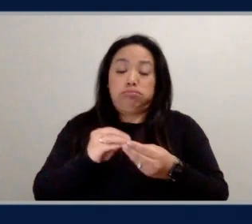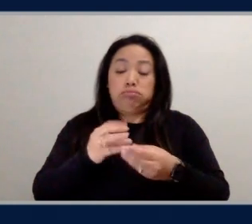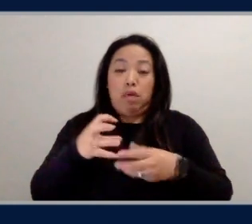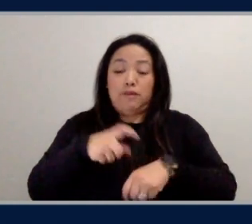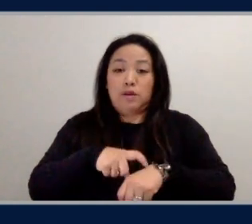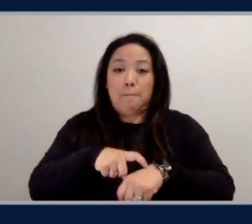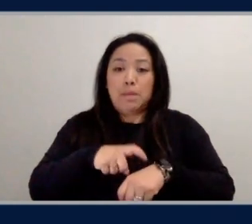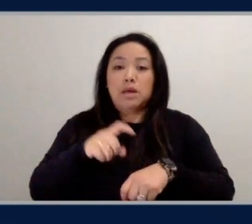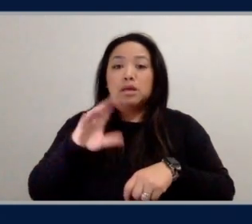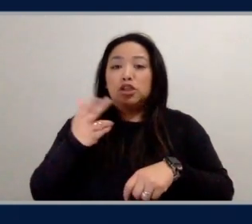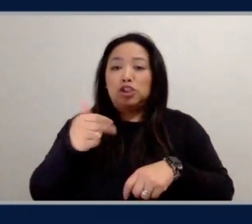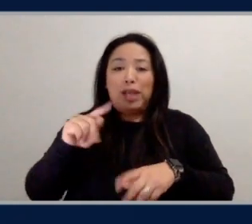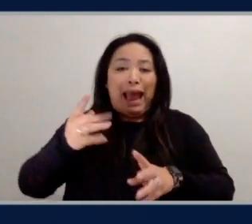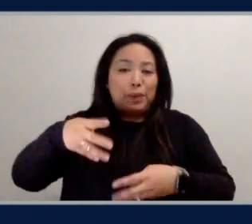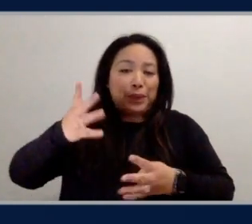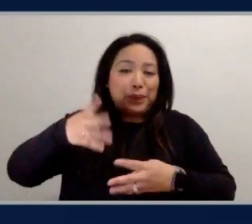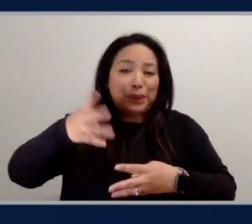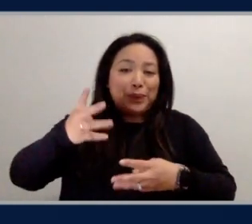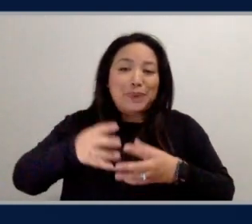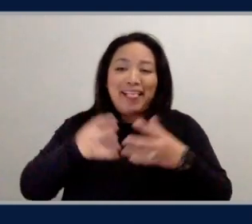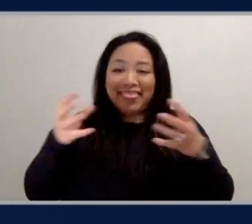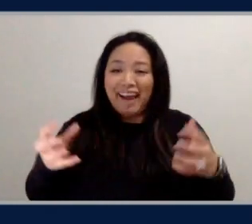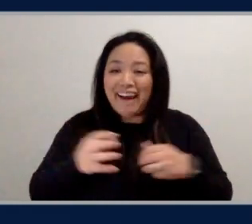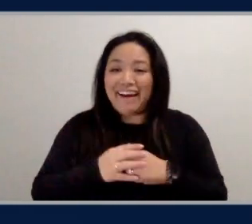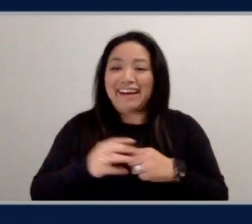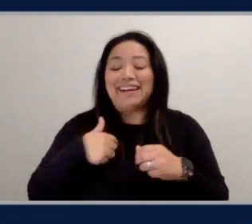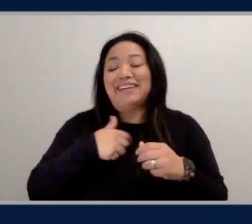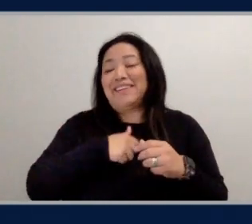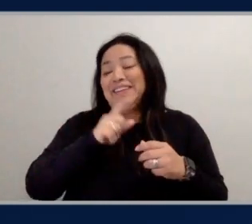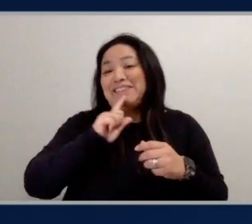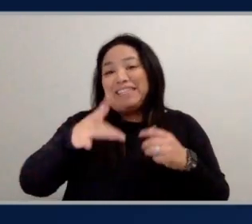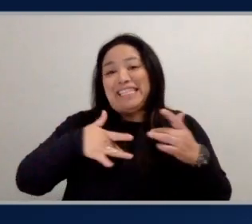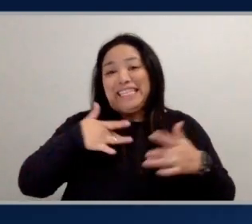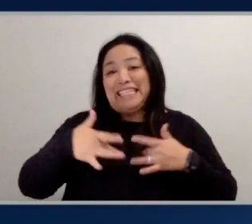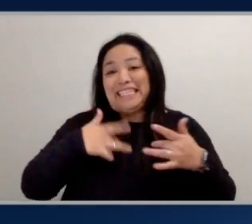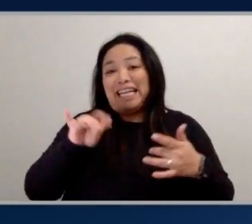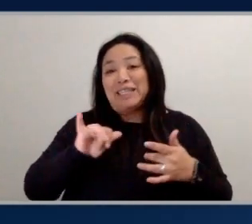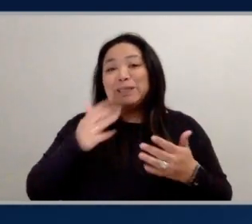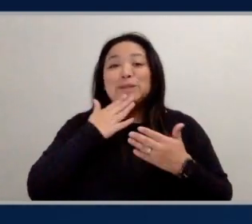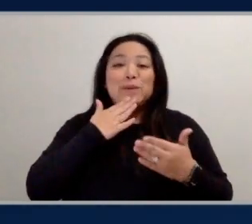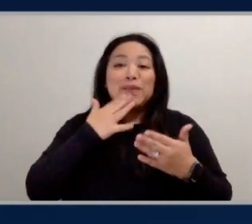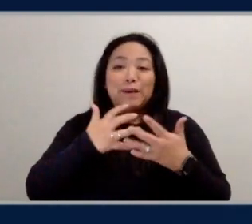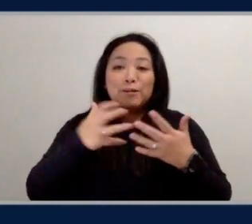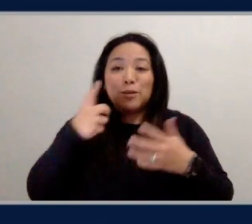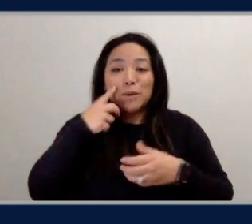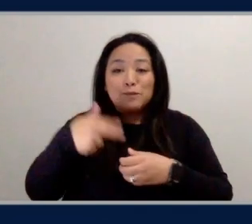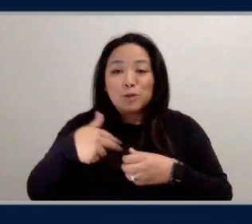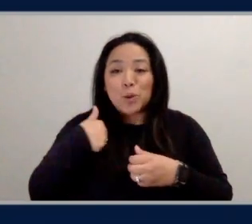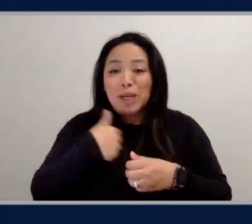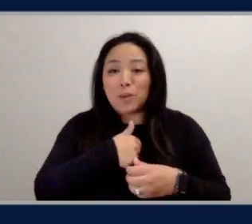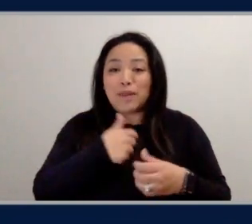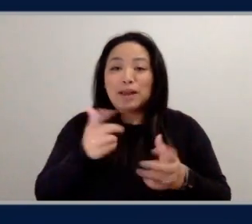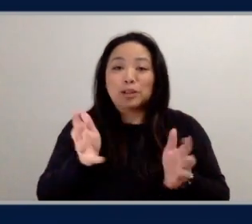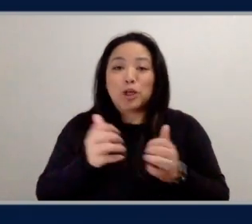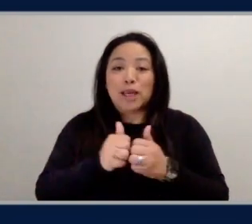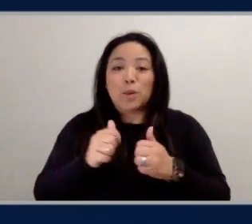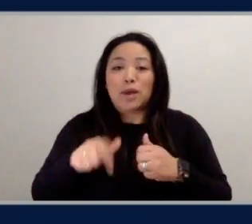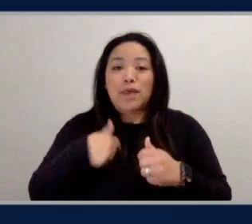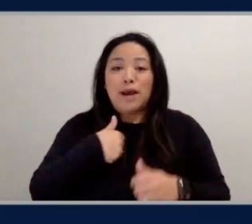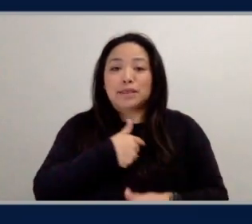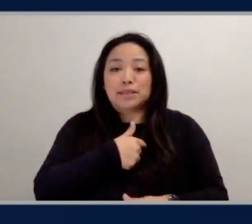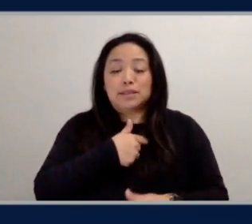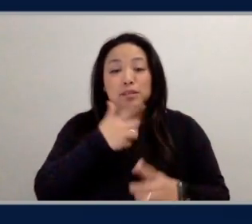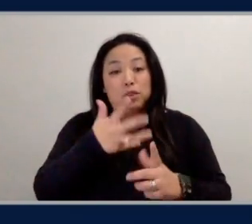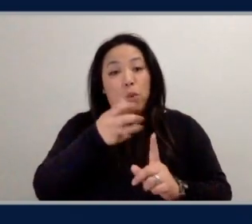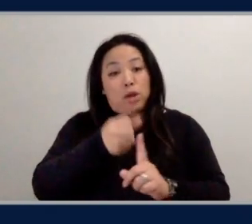off. Chat is going off. Yeah, we are really excited about this too. Thank you so much for coming on and talking to us about it. Absolutely. Do you want to expand the